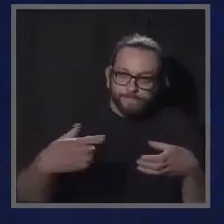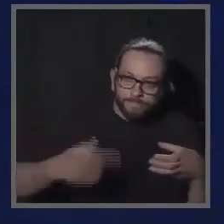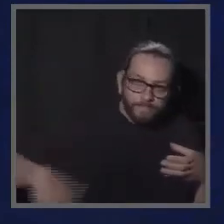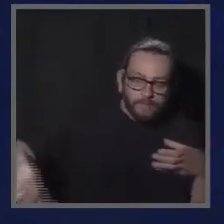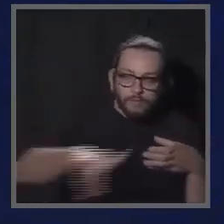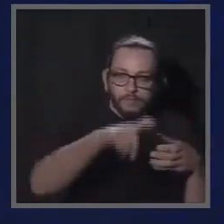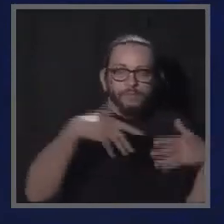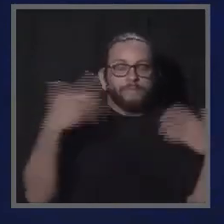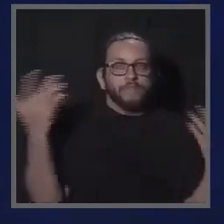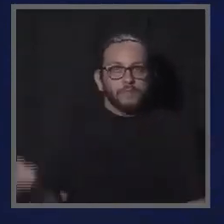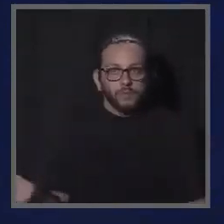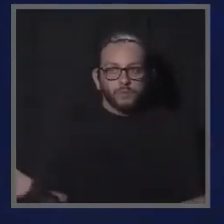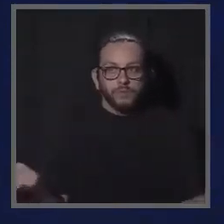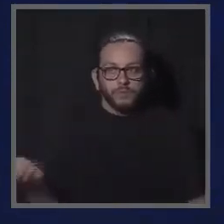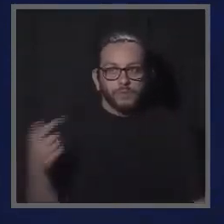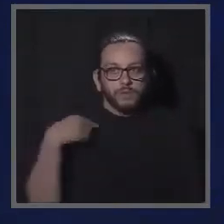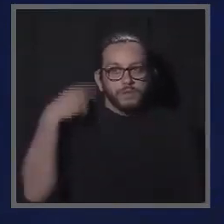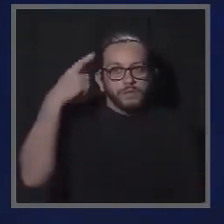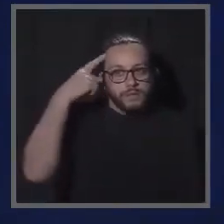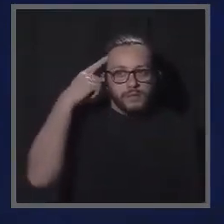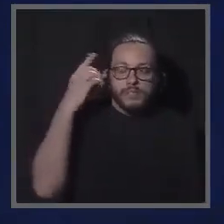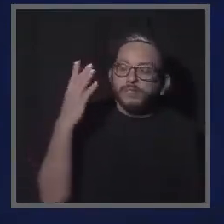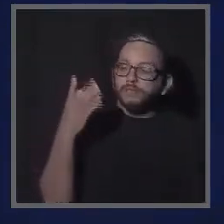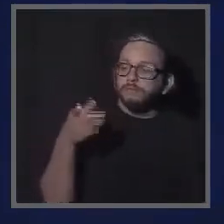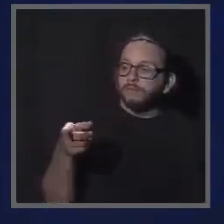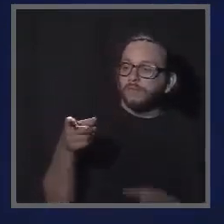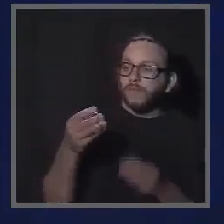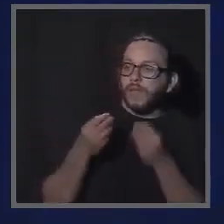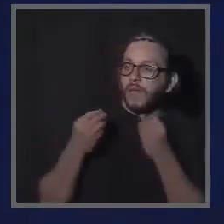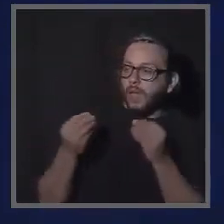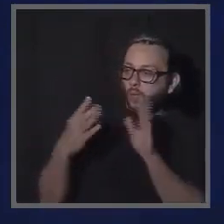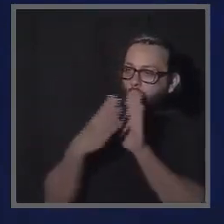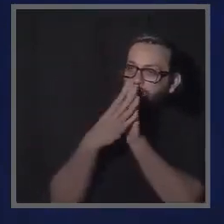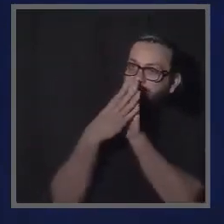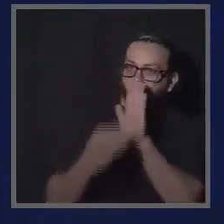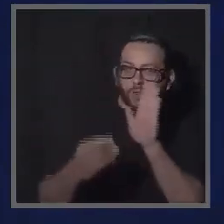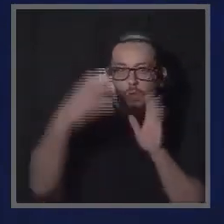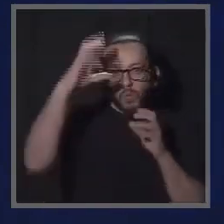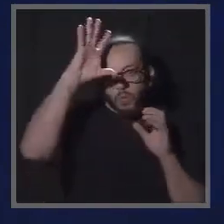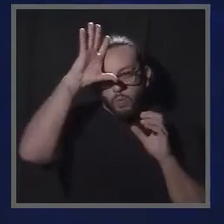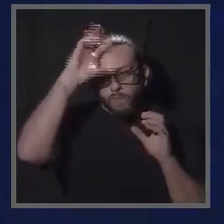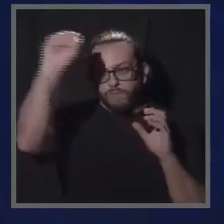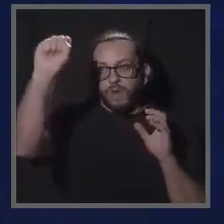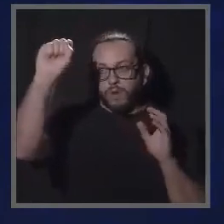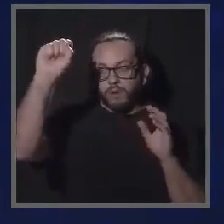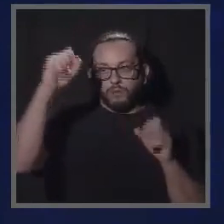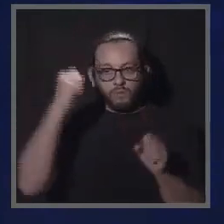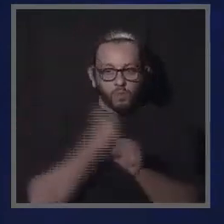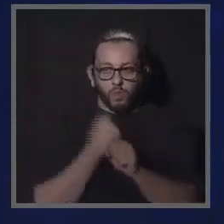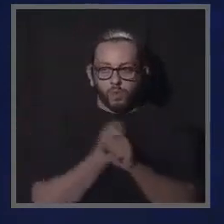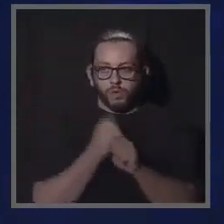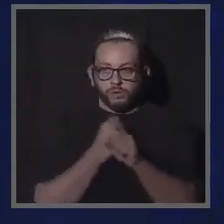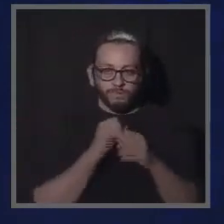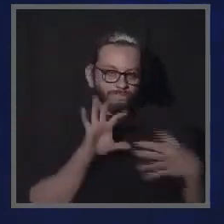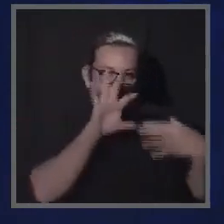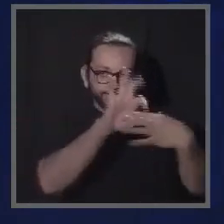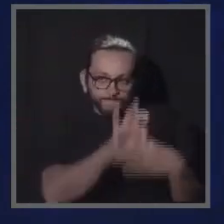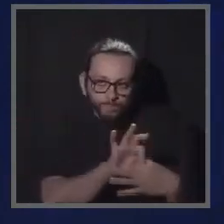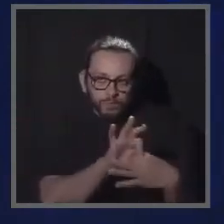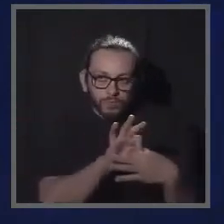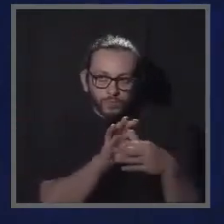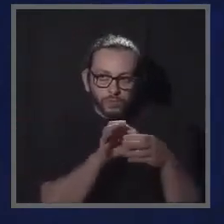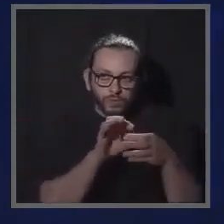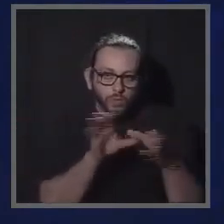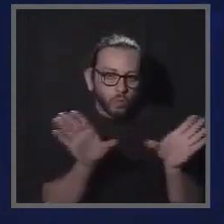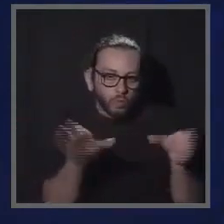of governance, how to work together between these different groups? Jonathan mentioned the publicly funded, the private